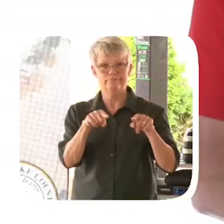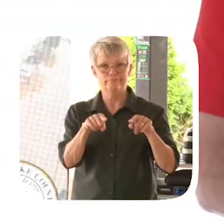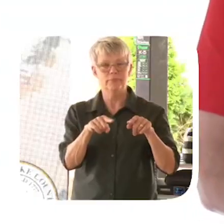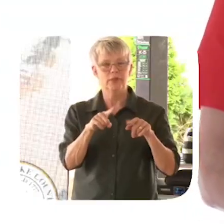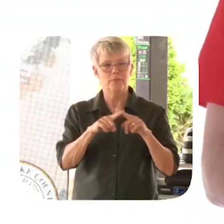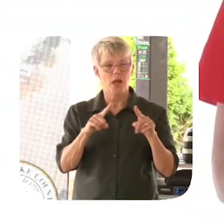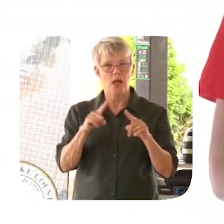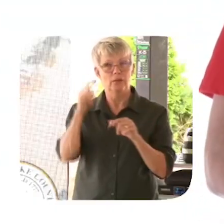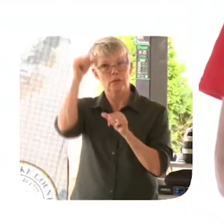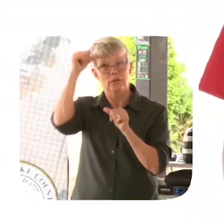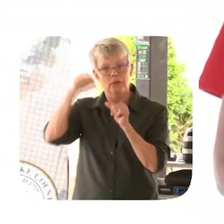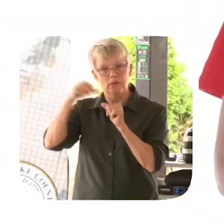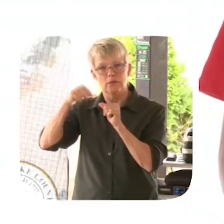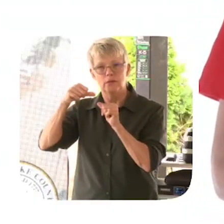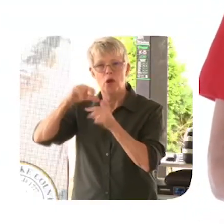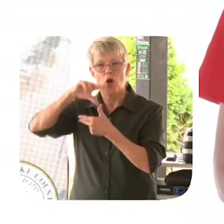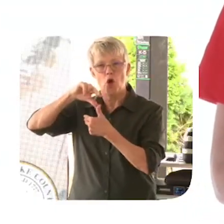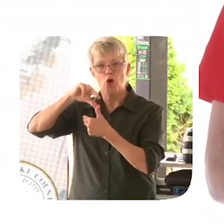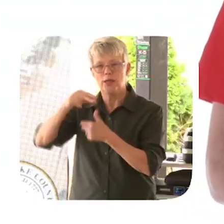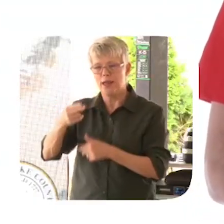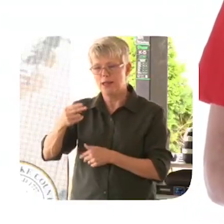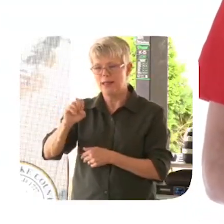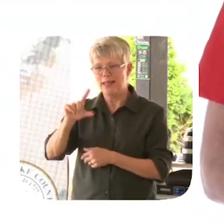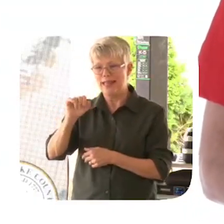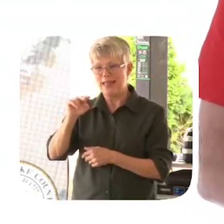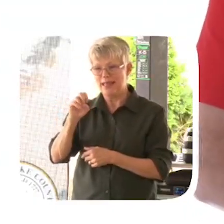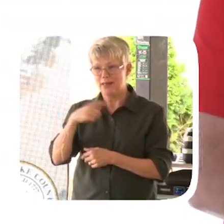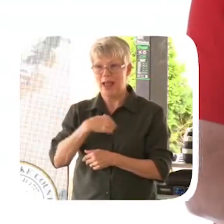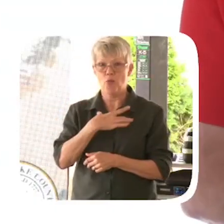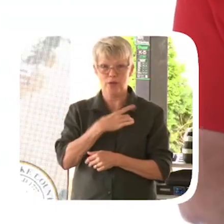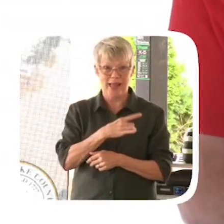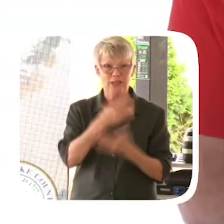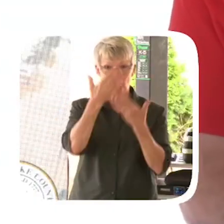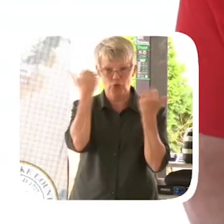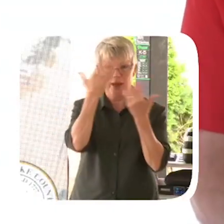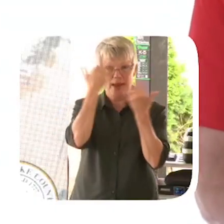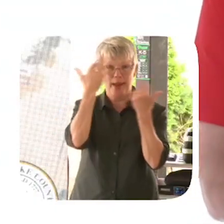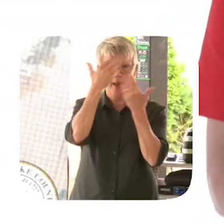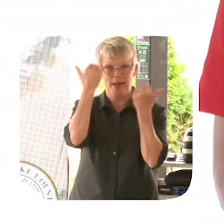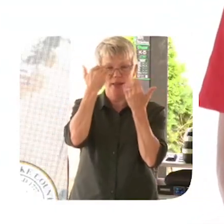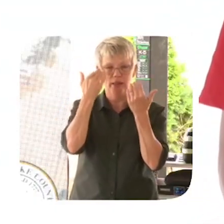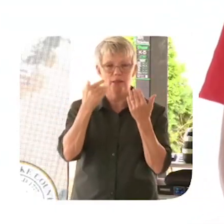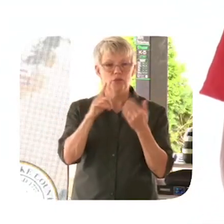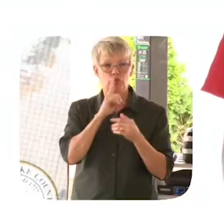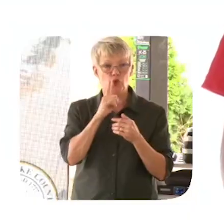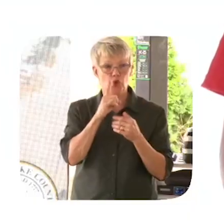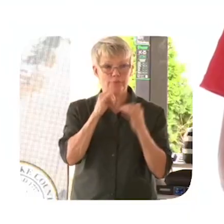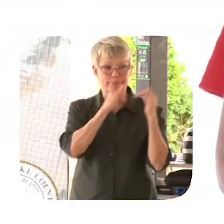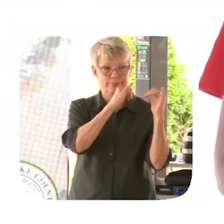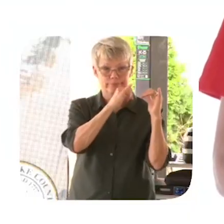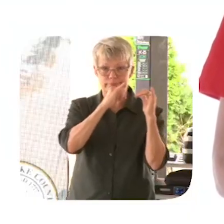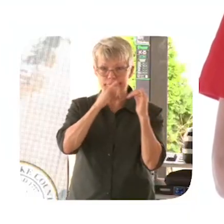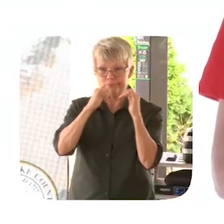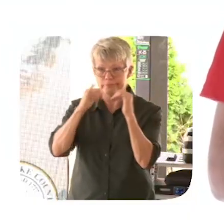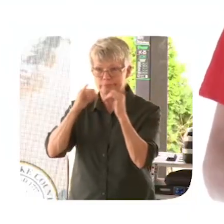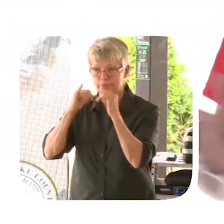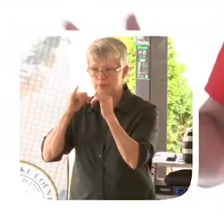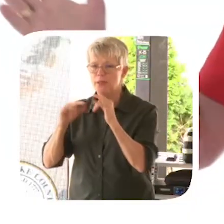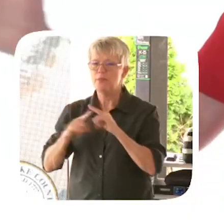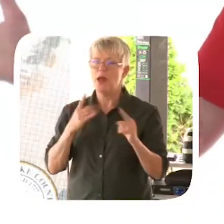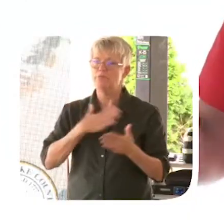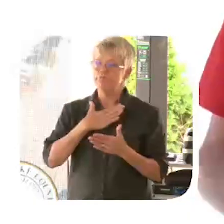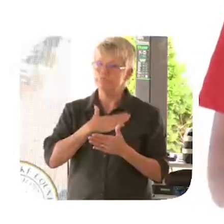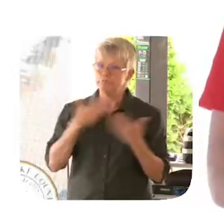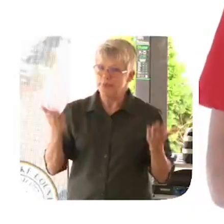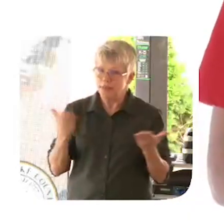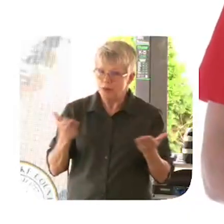The idea of remembering Hurricane Helene, I would like to forget a lot of that, as I'm sure a lot of you would as well. But I'm glad I'm here,